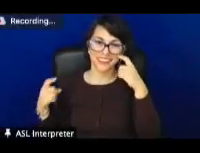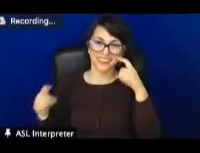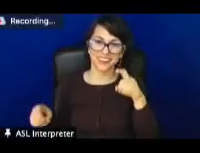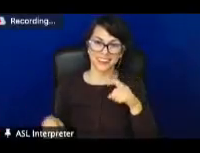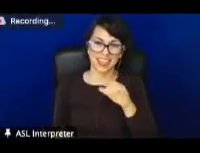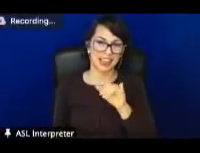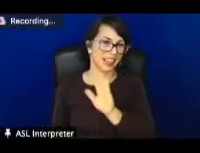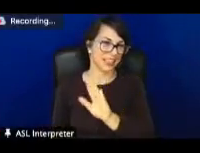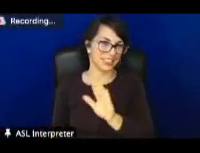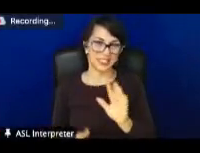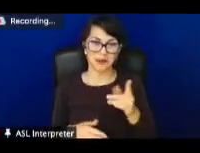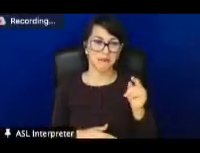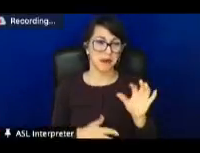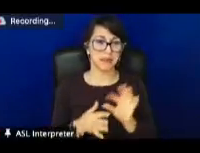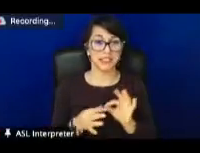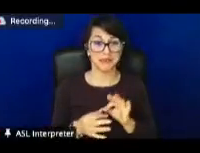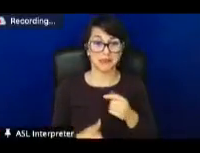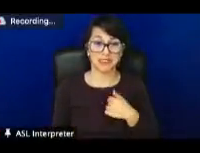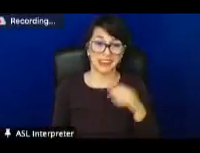guess.